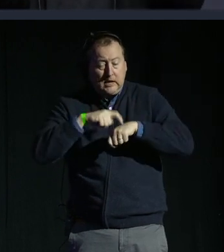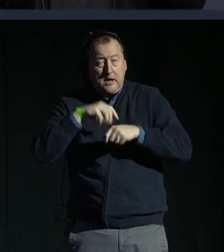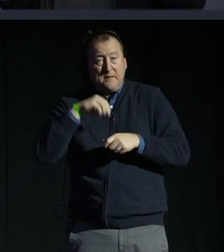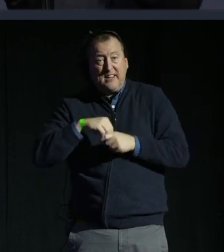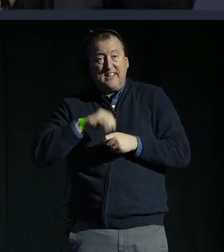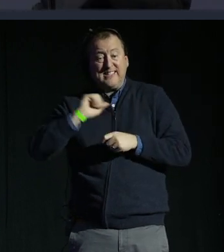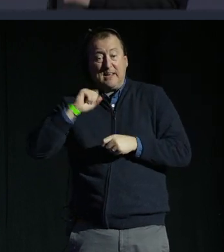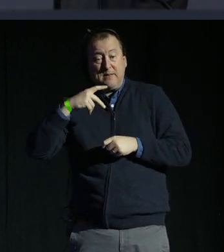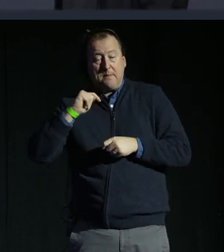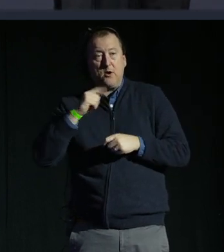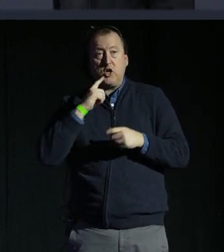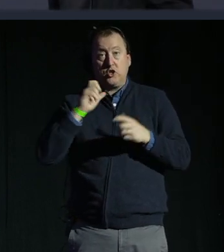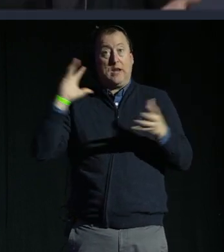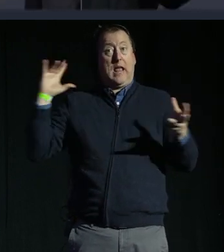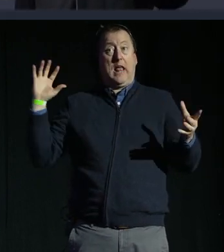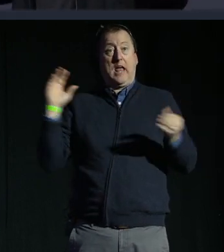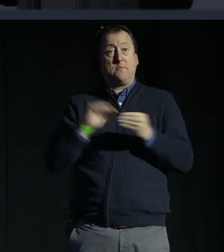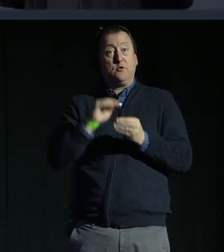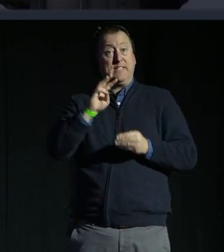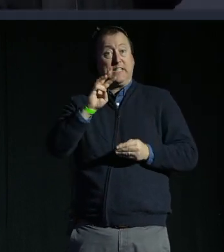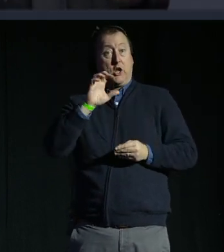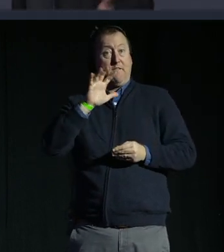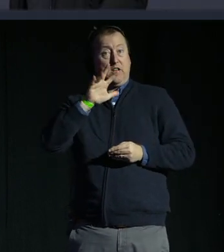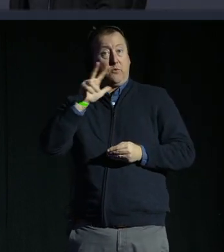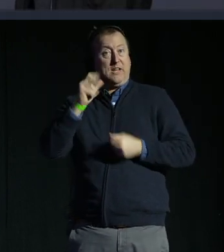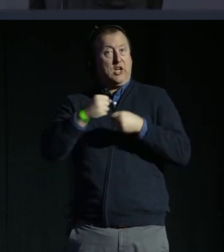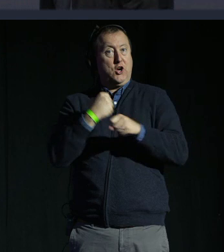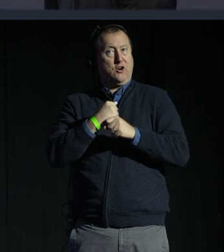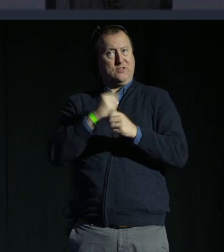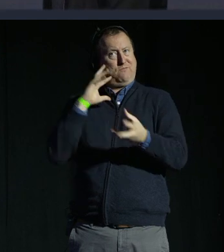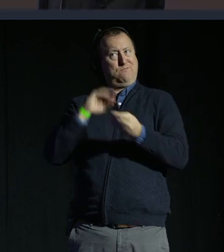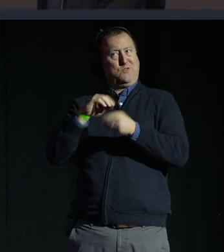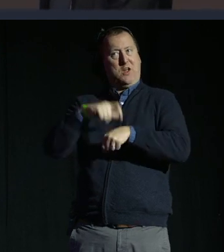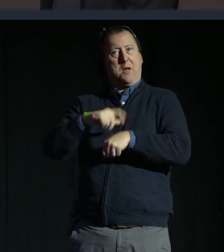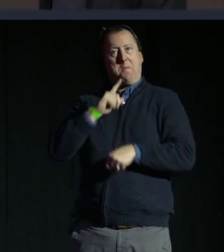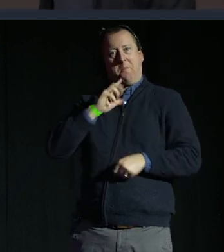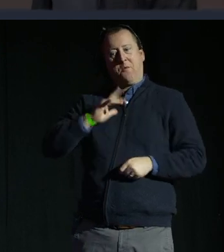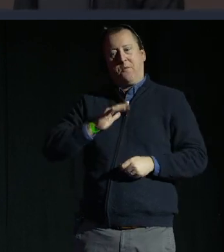653 years. Isn't that kind of cool?